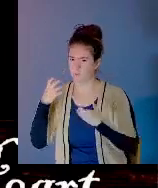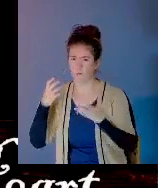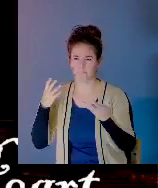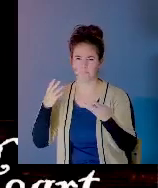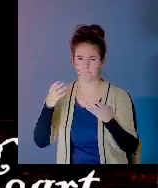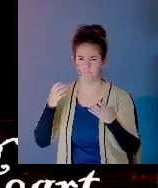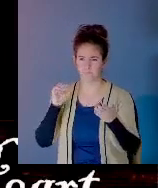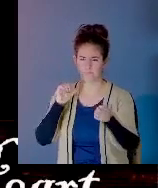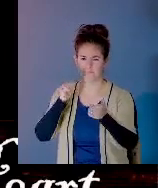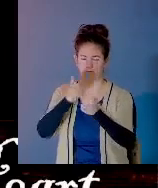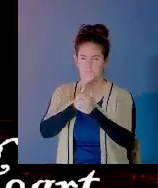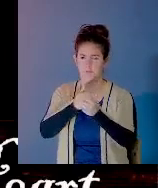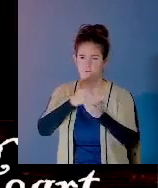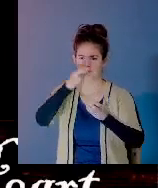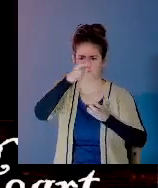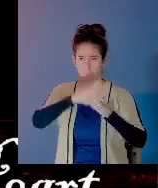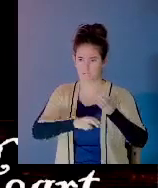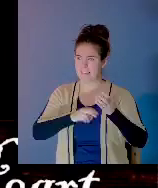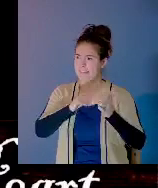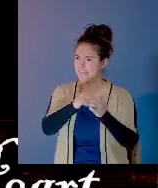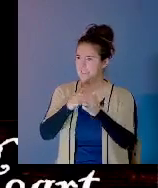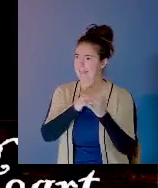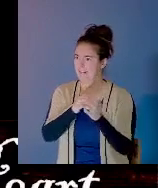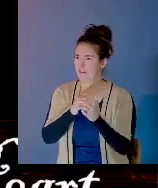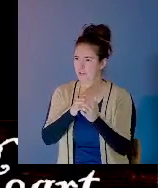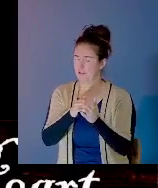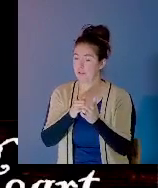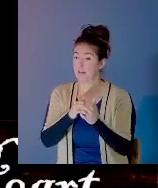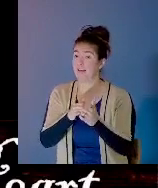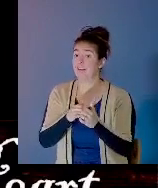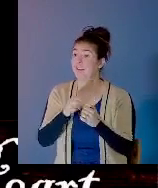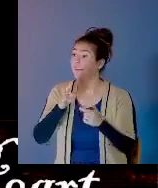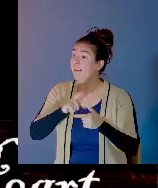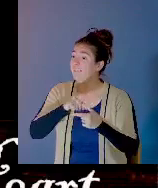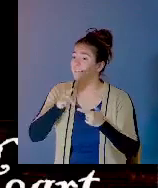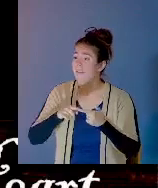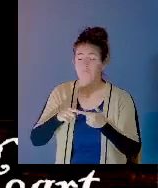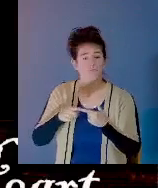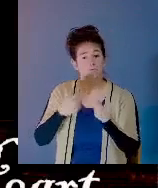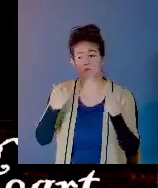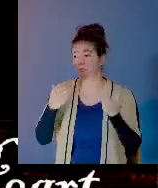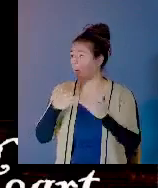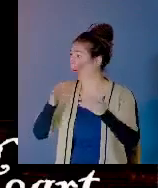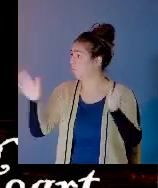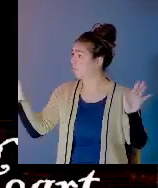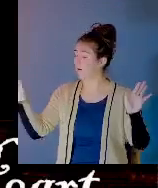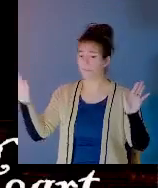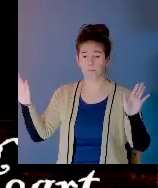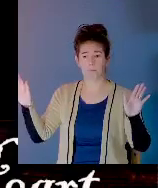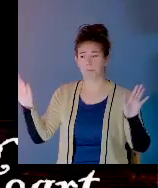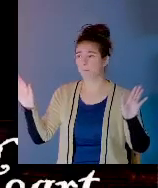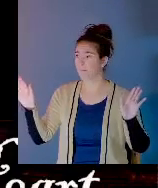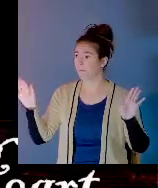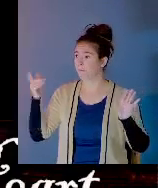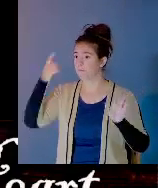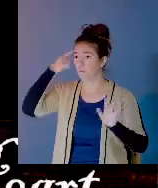thoughts, and then we're just going to do an open mic for whoever wants to make their way up here and just